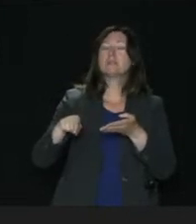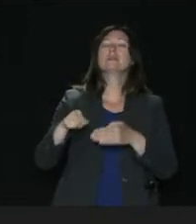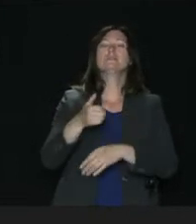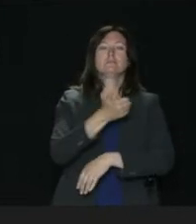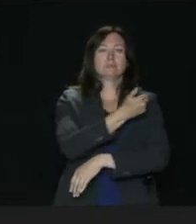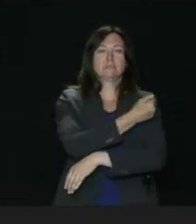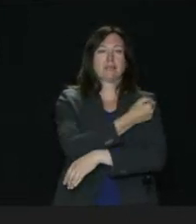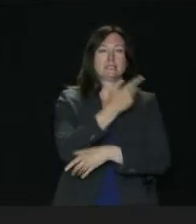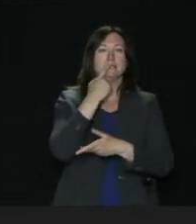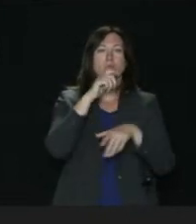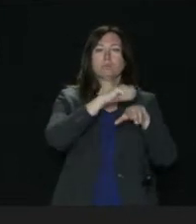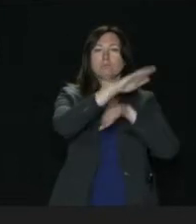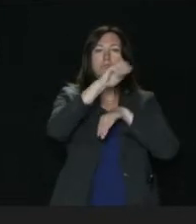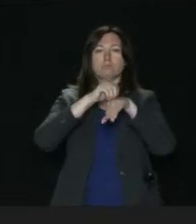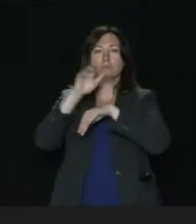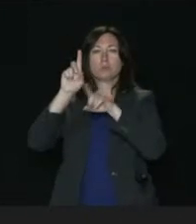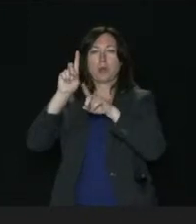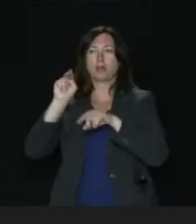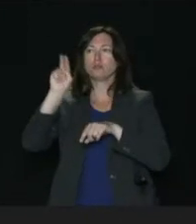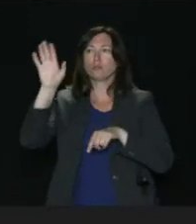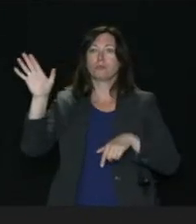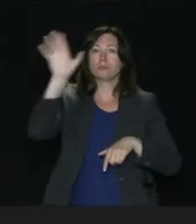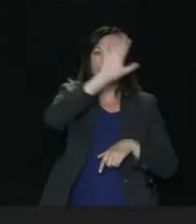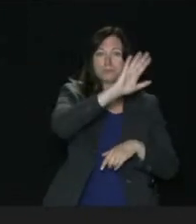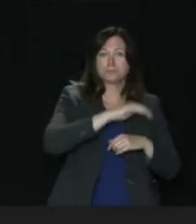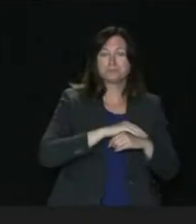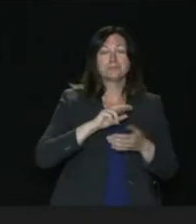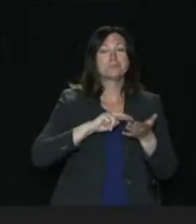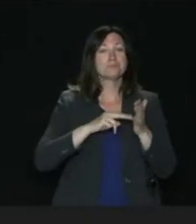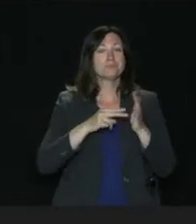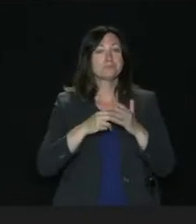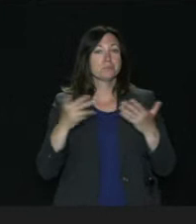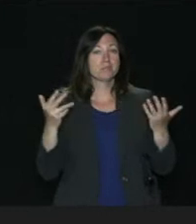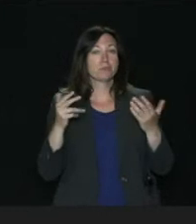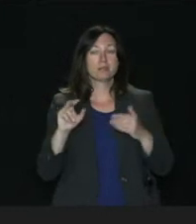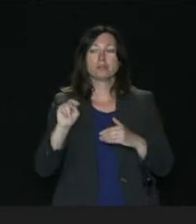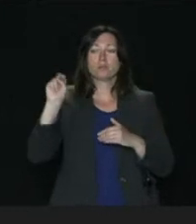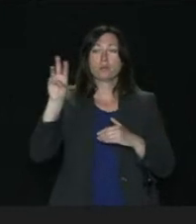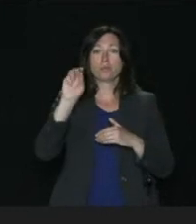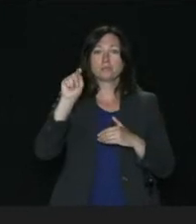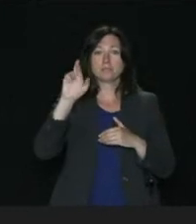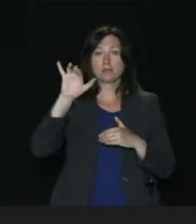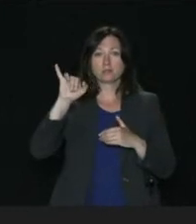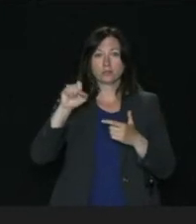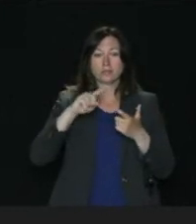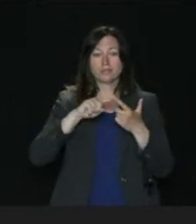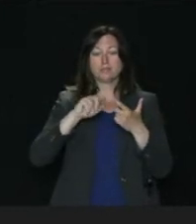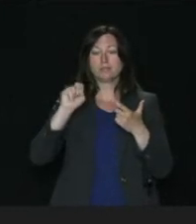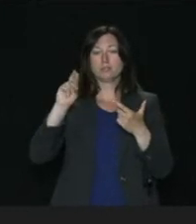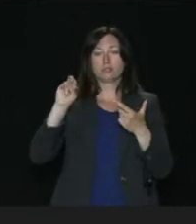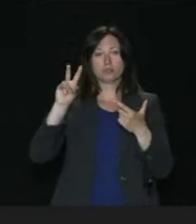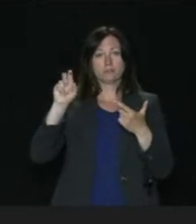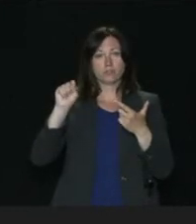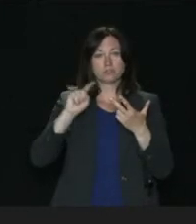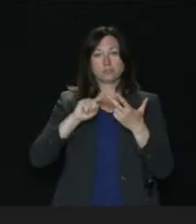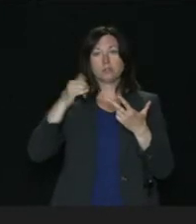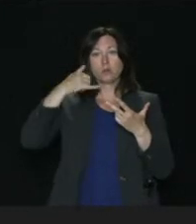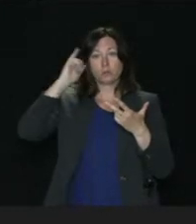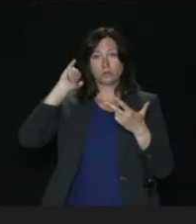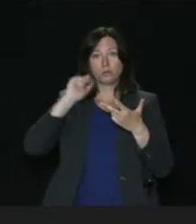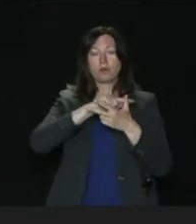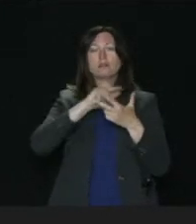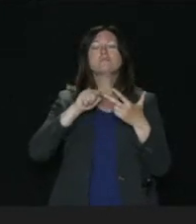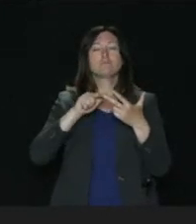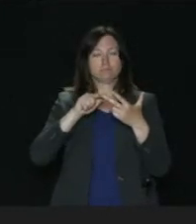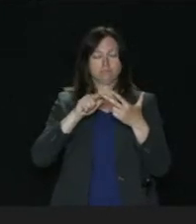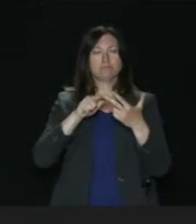to the territories. This means the Northwest Territories, Nunavut, and Yukon are receiving the